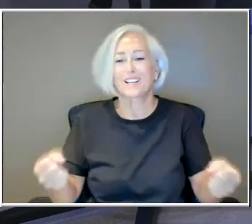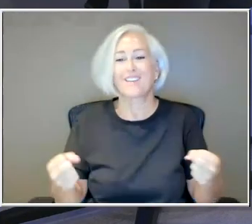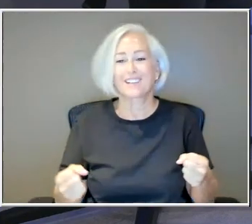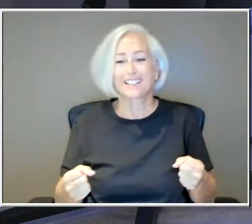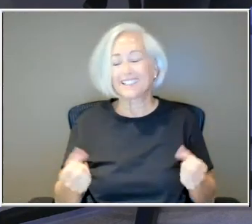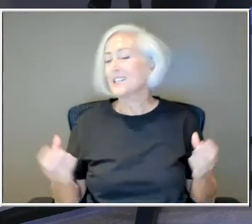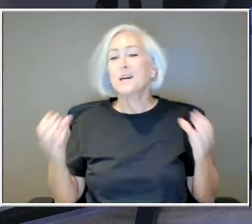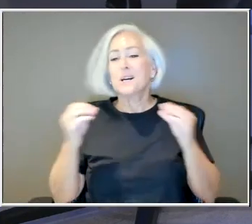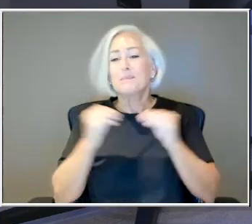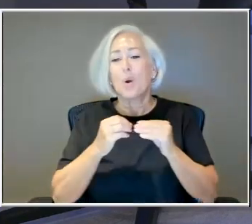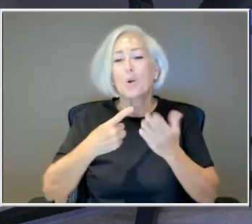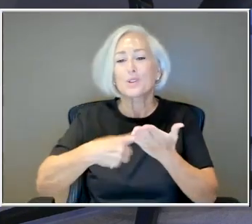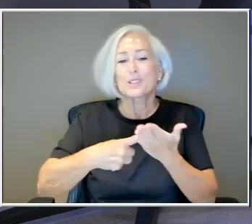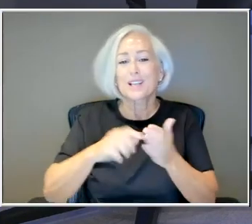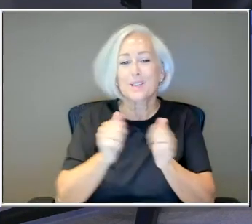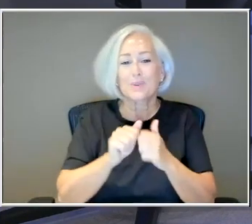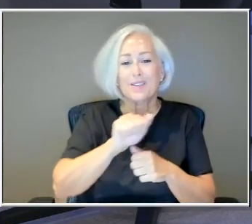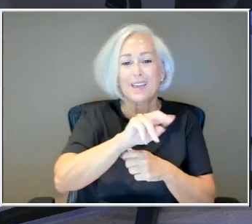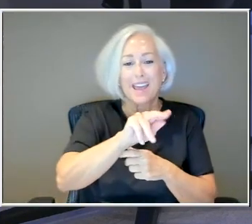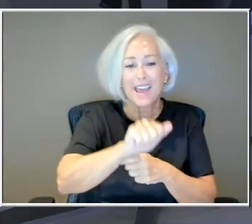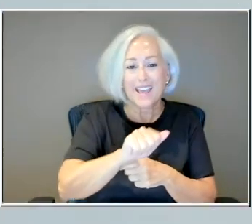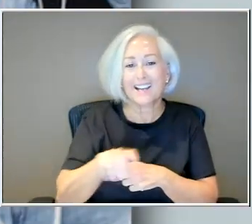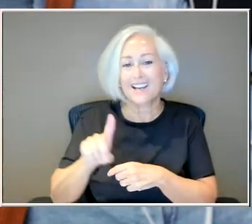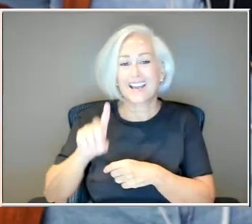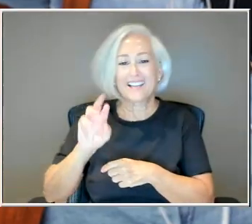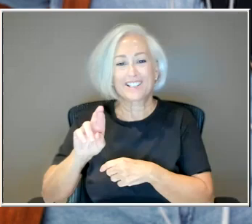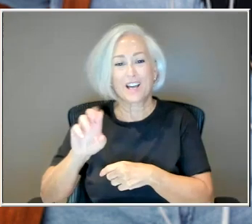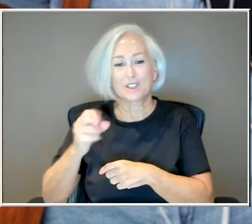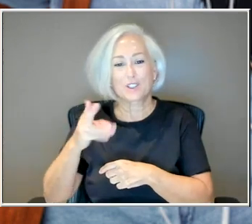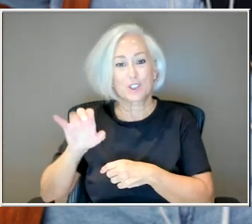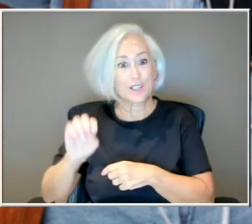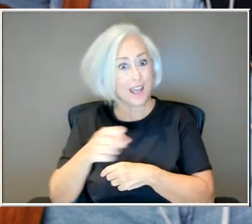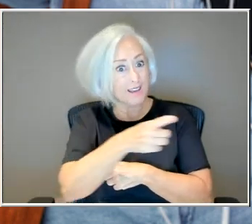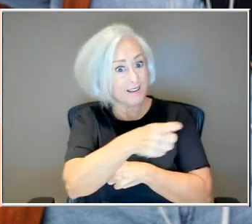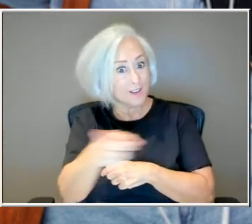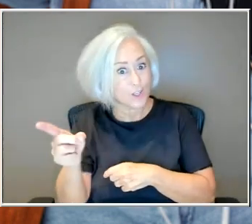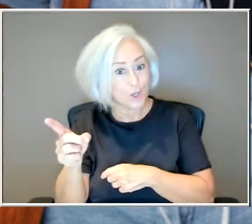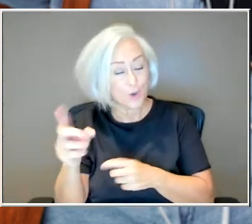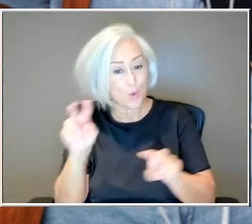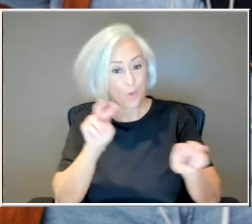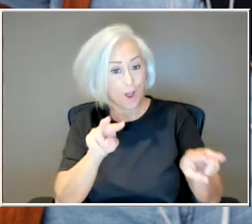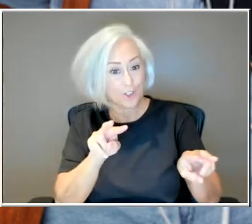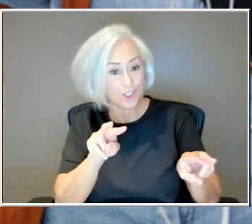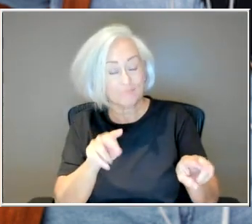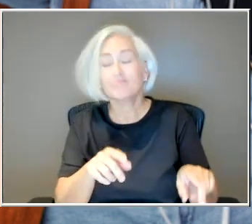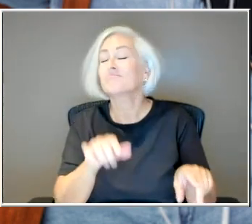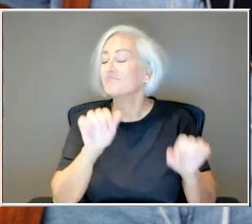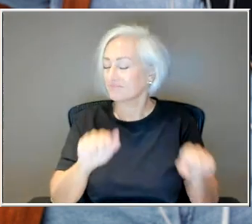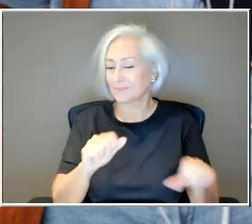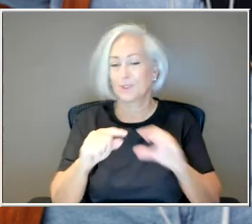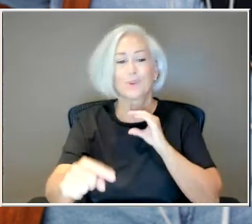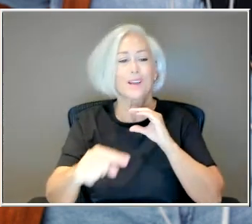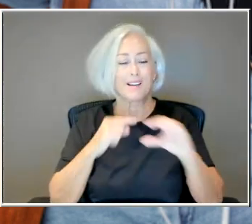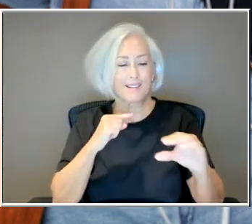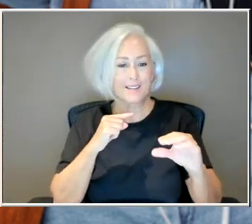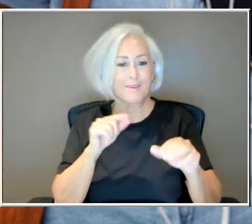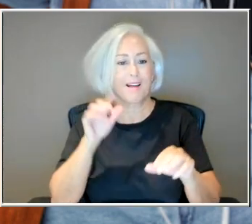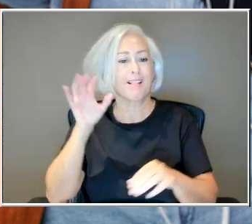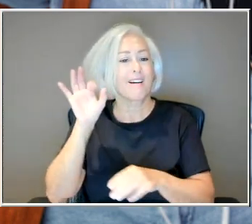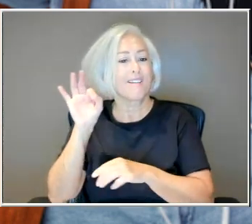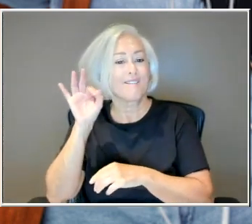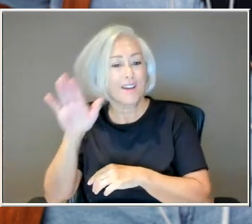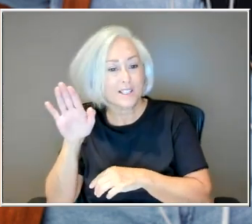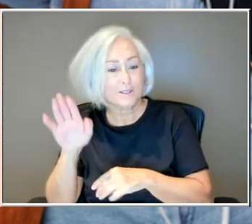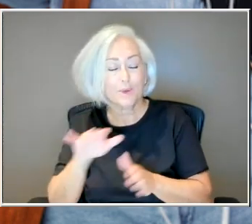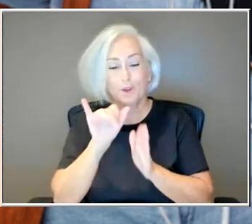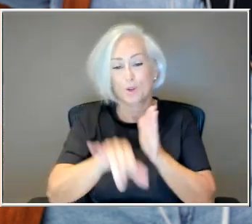Anna, Justin, and Dr. Shanae. If you're watching live, be sure to ask your questions. Use the chat on YouTube or Facebook. You could email the Medical News Network. The information is